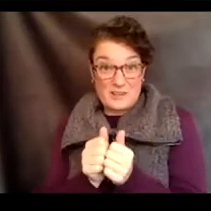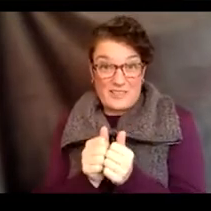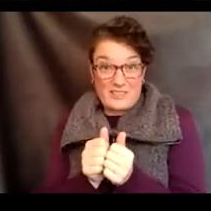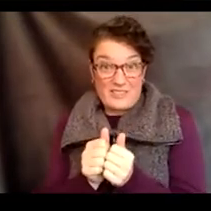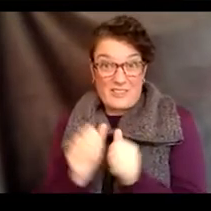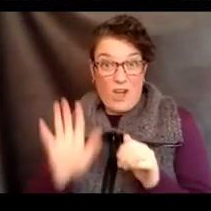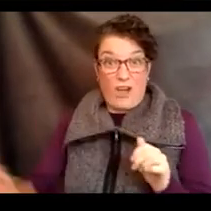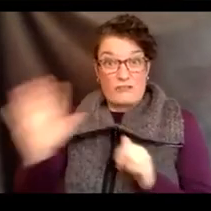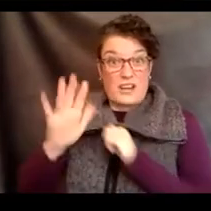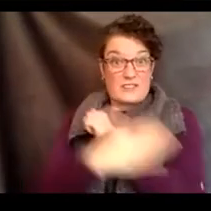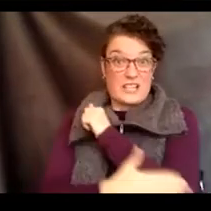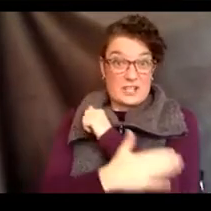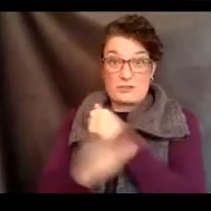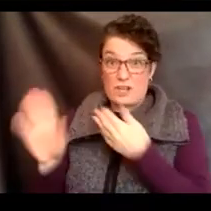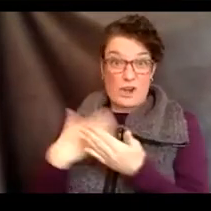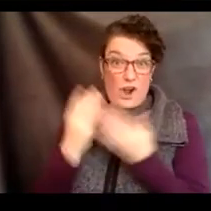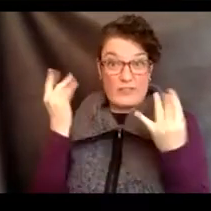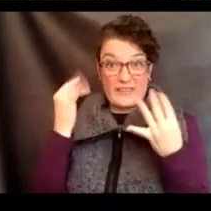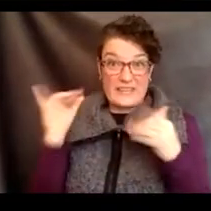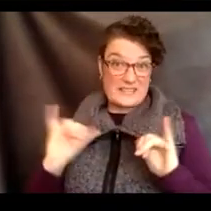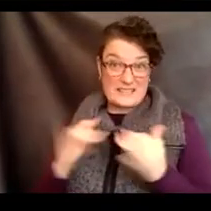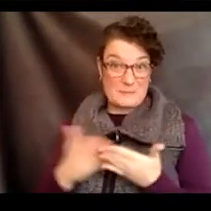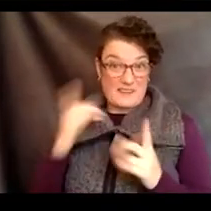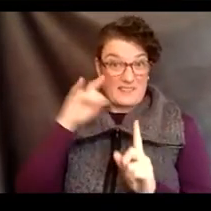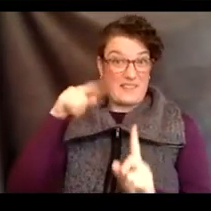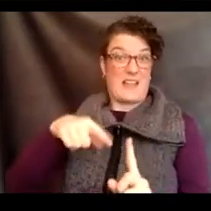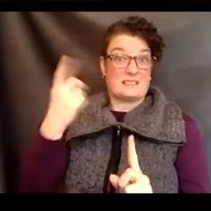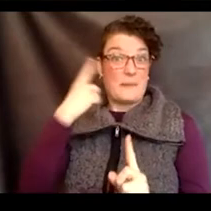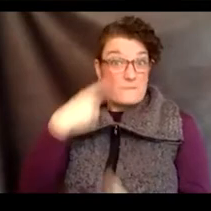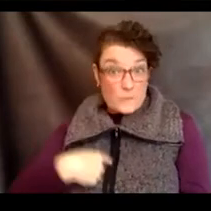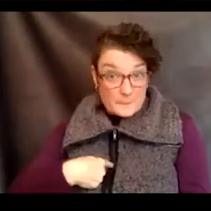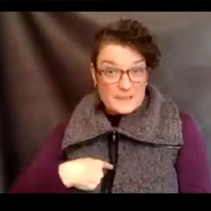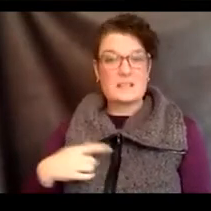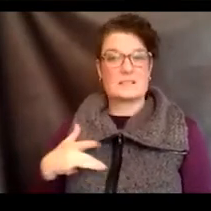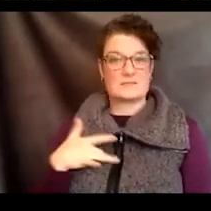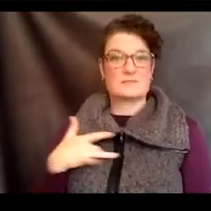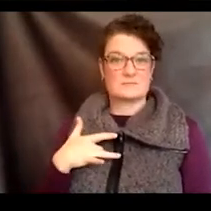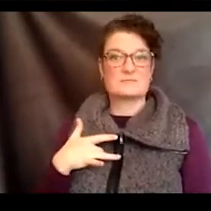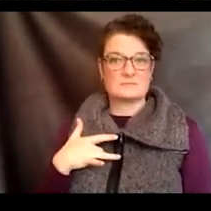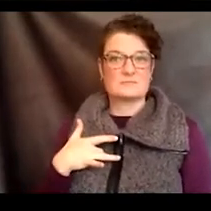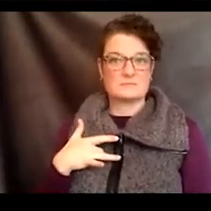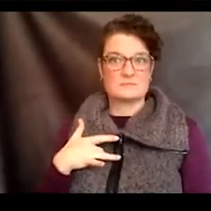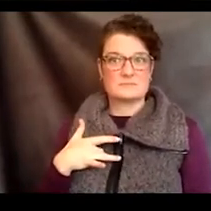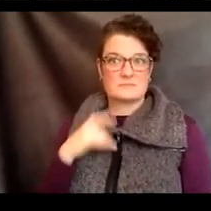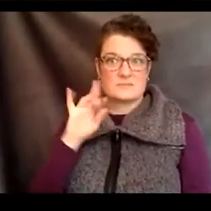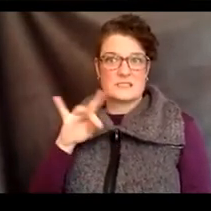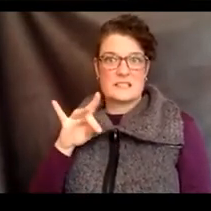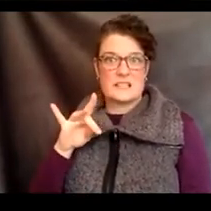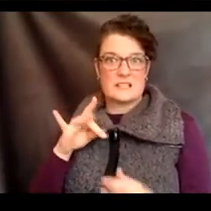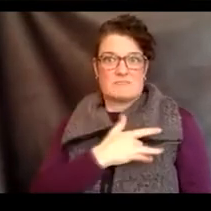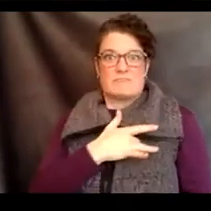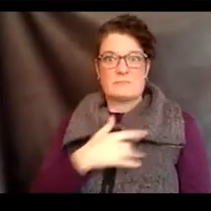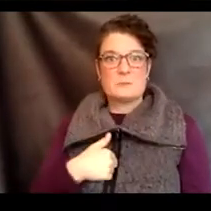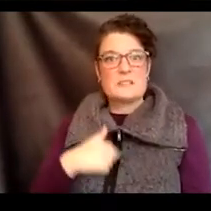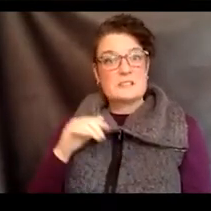around the country, and that they're all thinking the same thing. And I think that's one of the things I know for me that felt like just really, that's why it spoke to me in this context. So Gabriela,